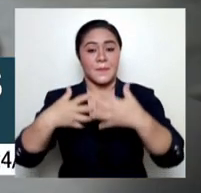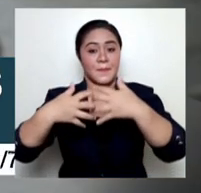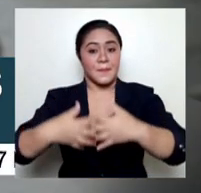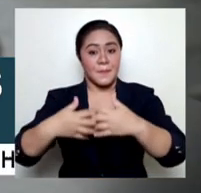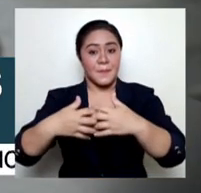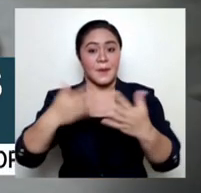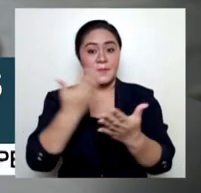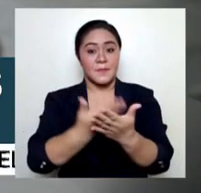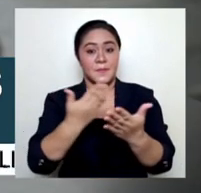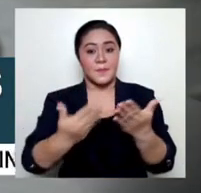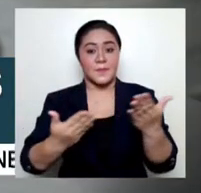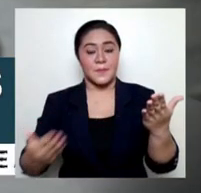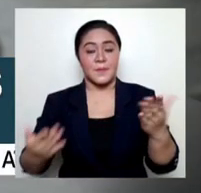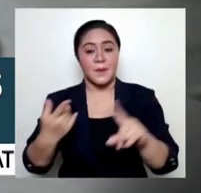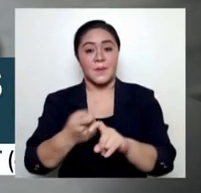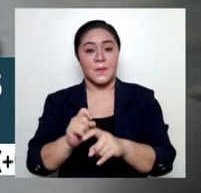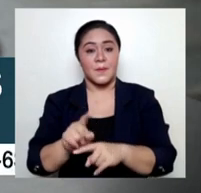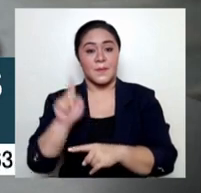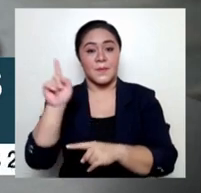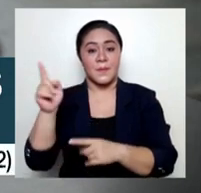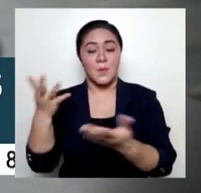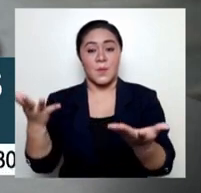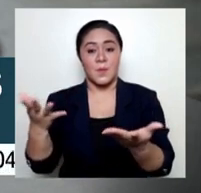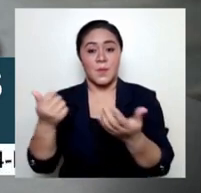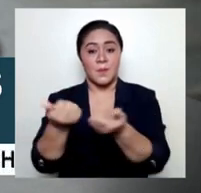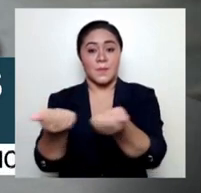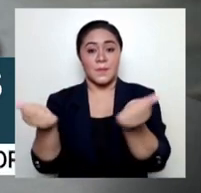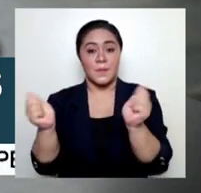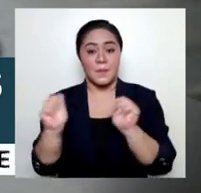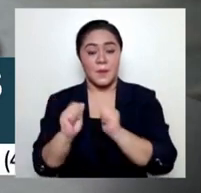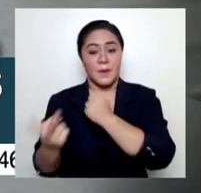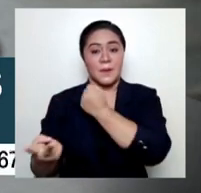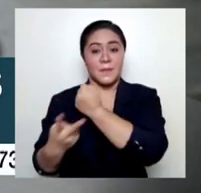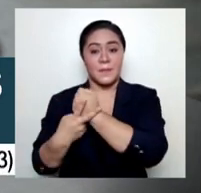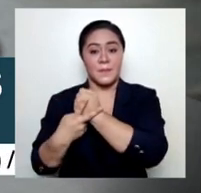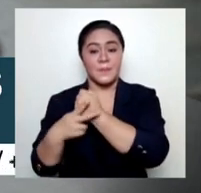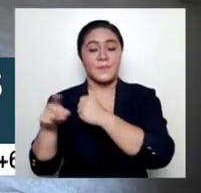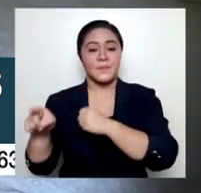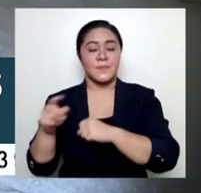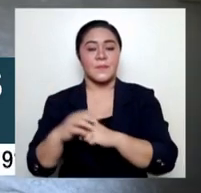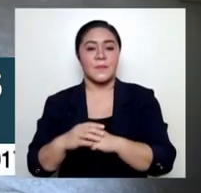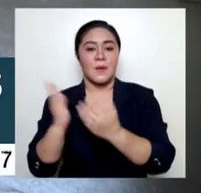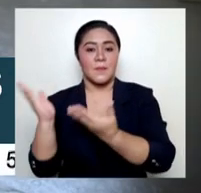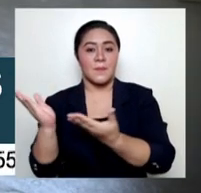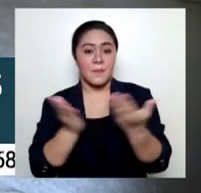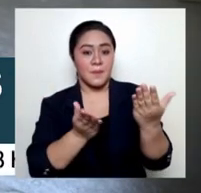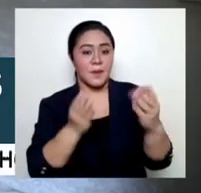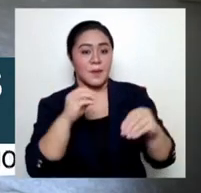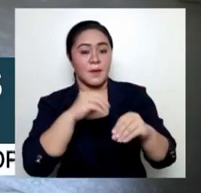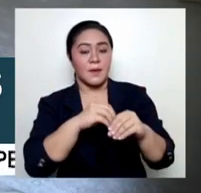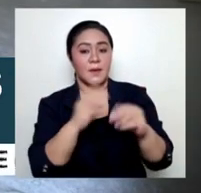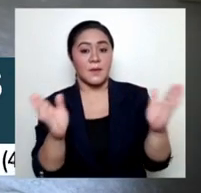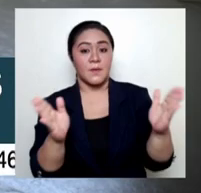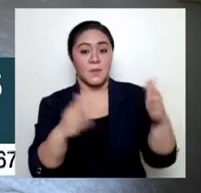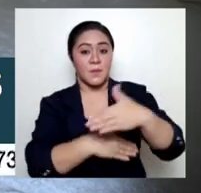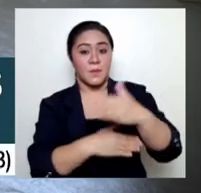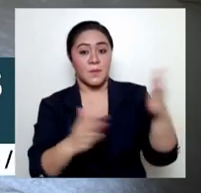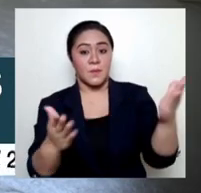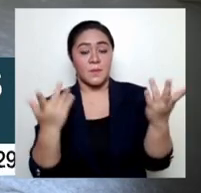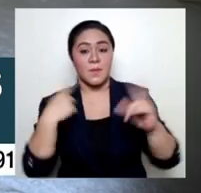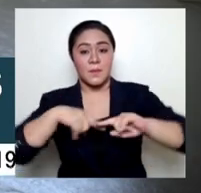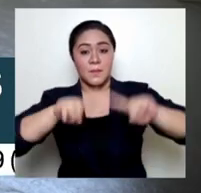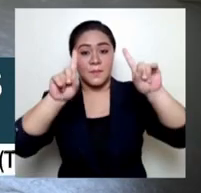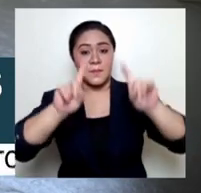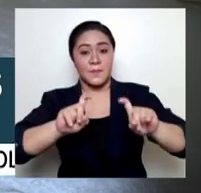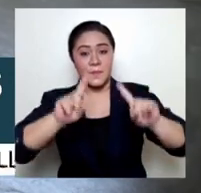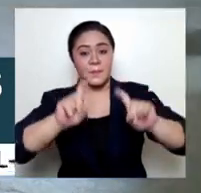the supply area or the storage area behind me all the way to the classrooms here at the school where they were tested